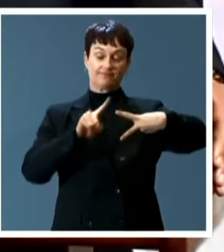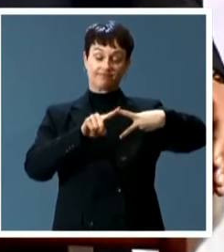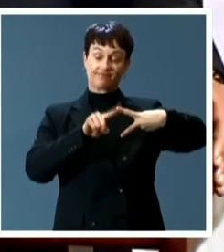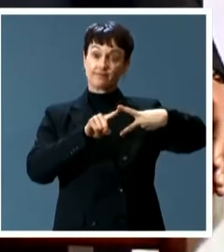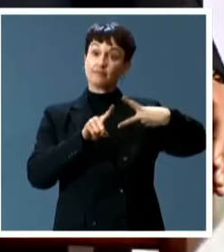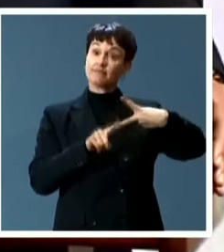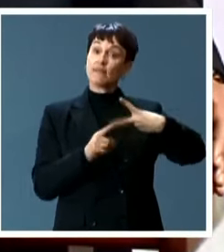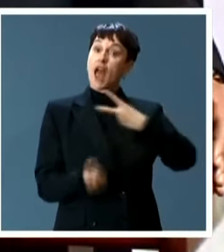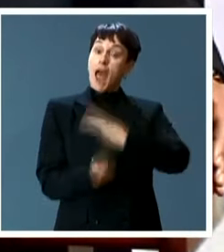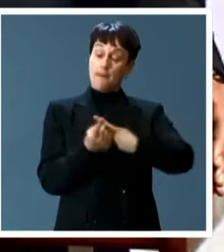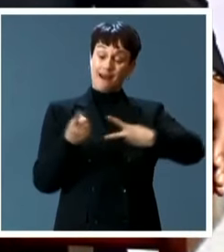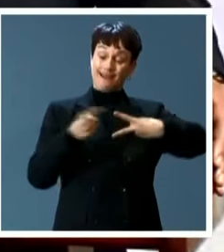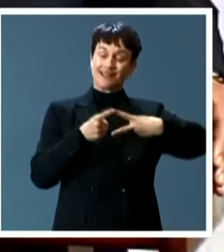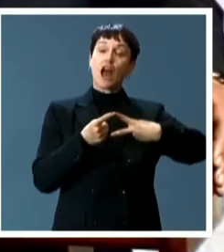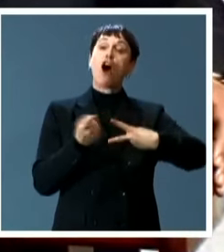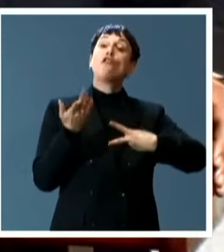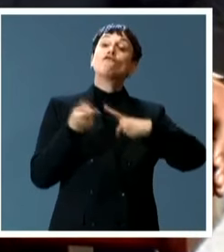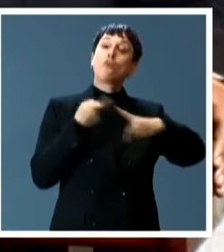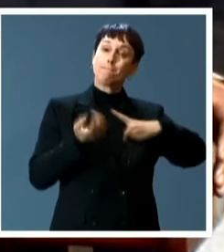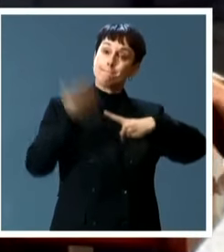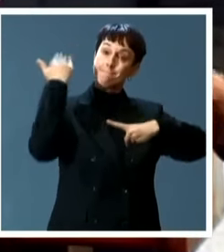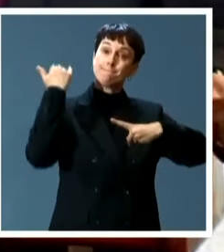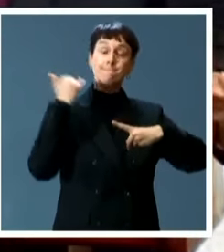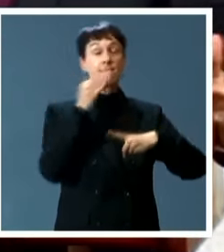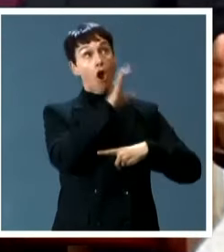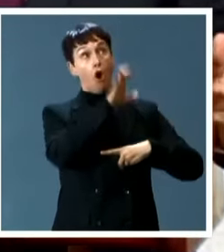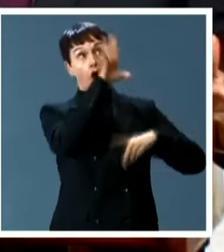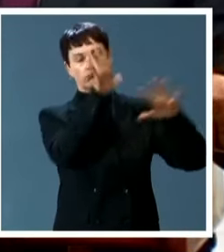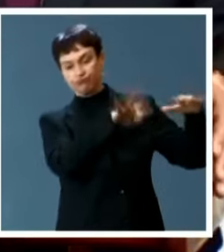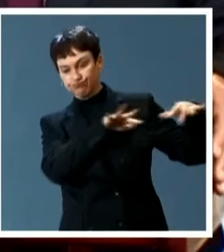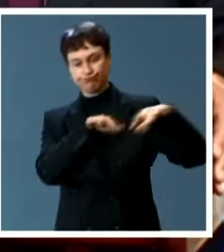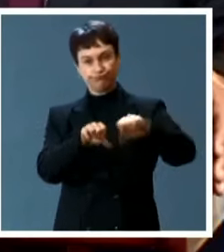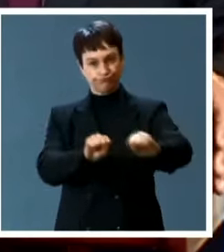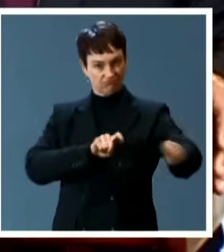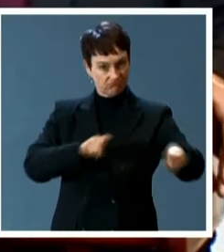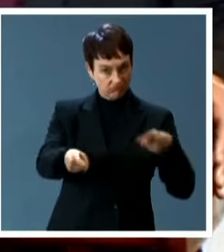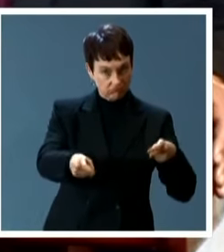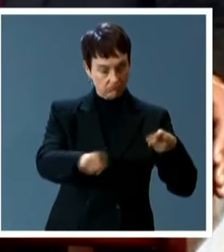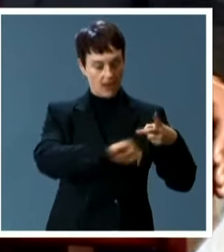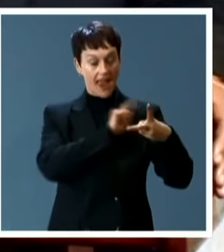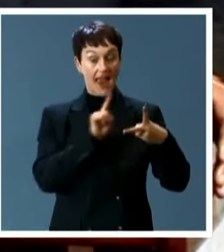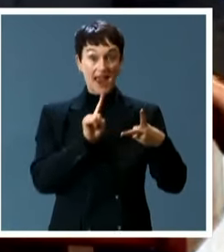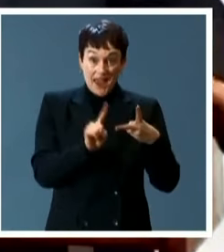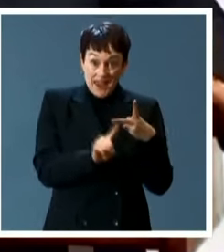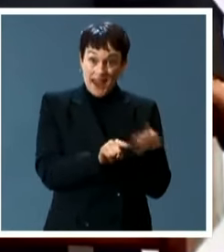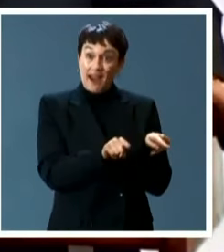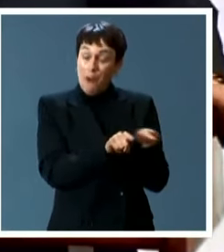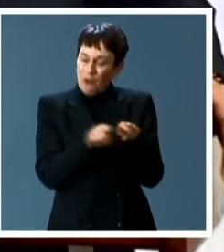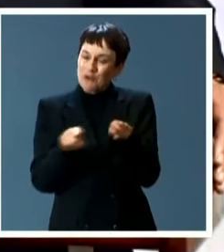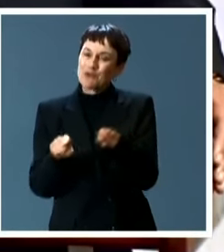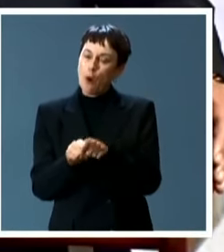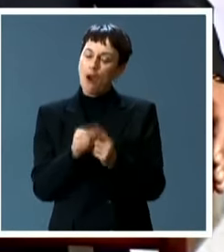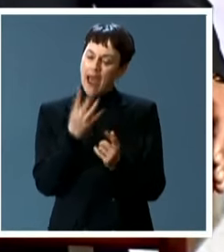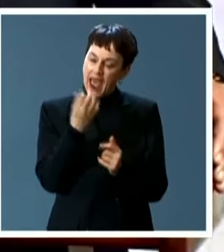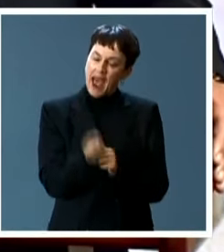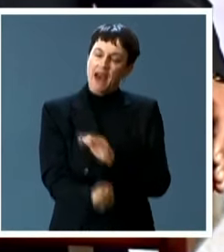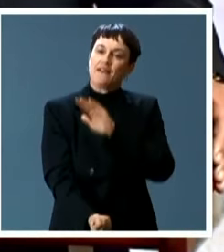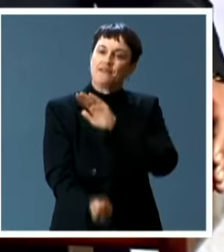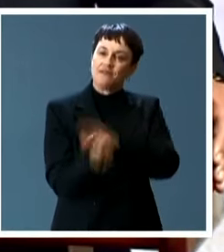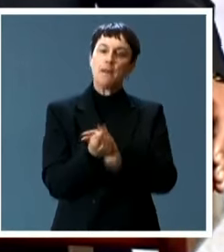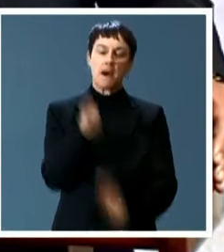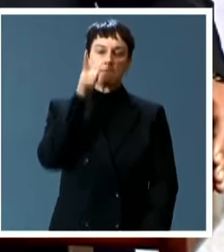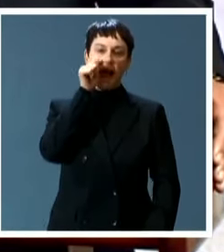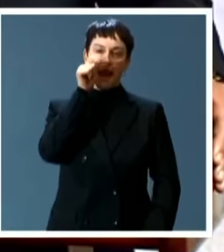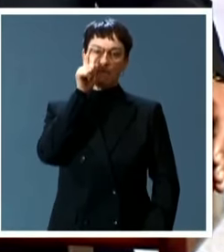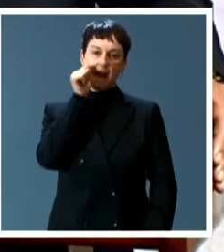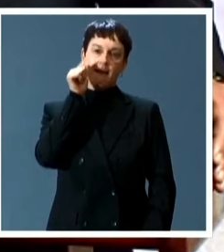patriarchy. The global north, especially my own continent of Europe, imposed colonial rule on much of the global south